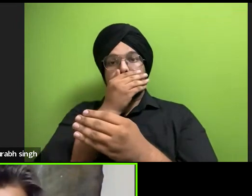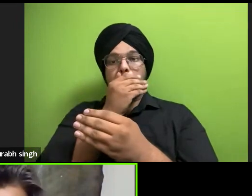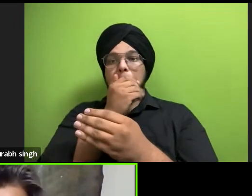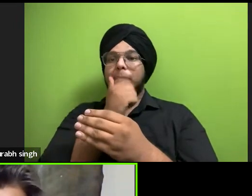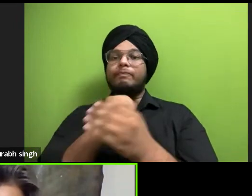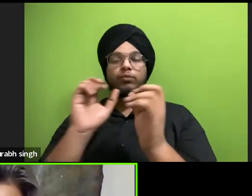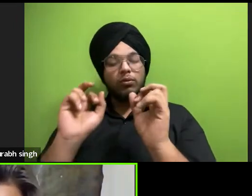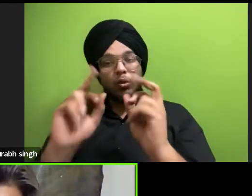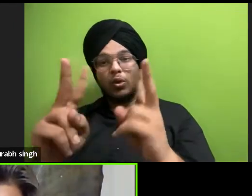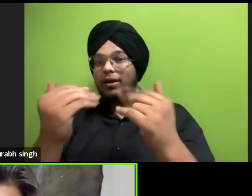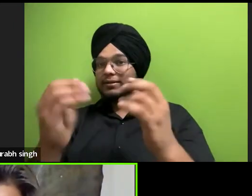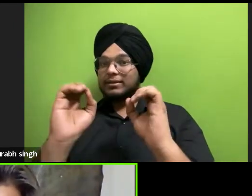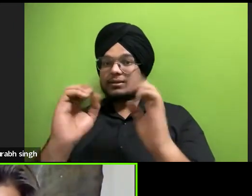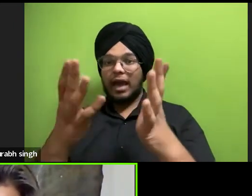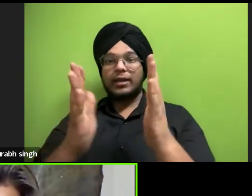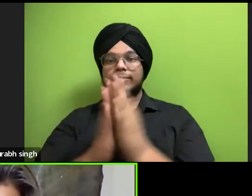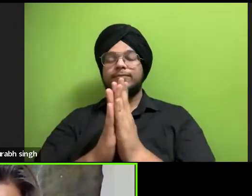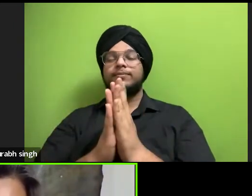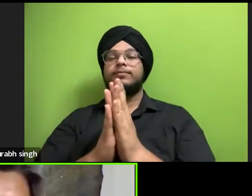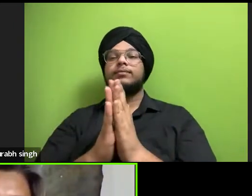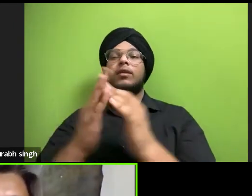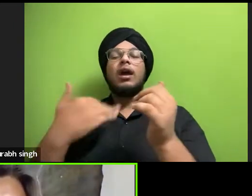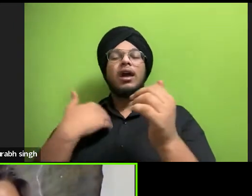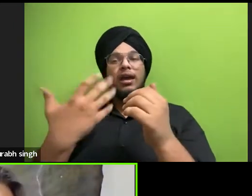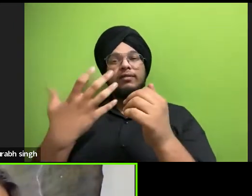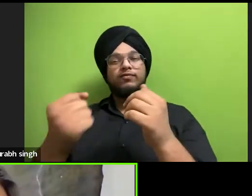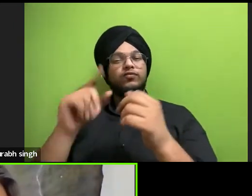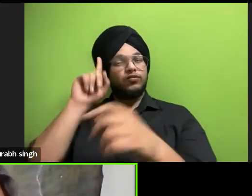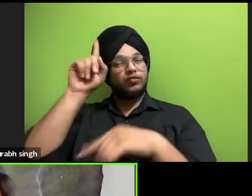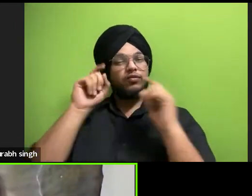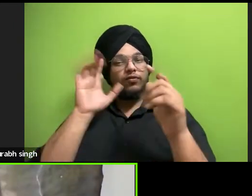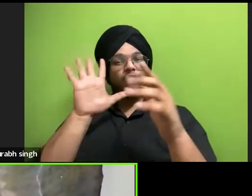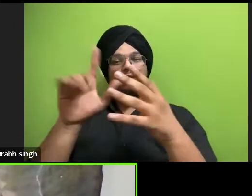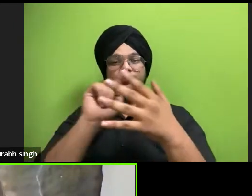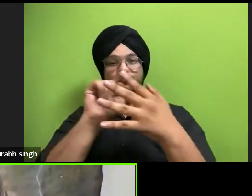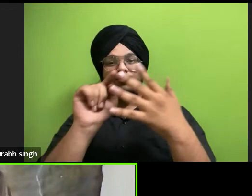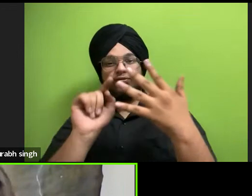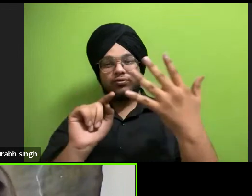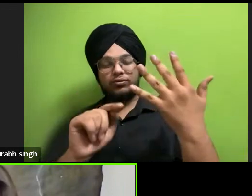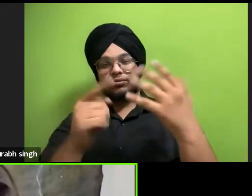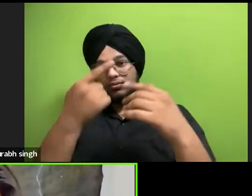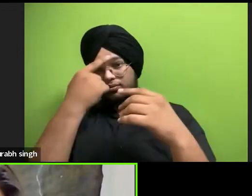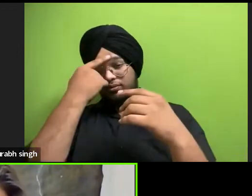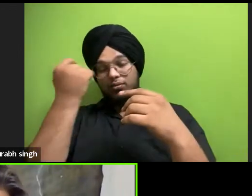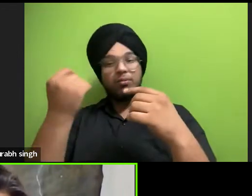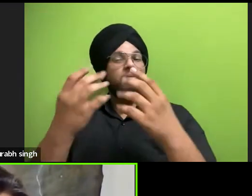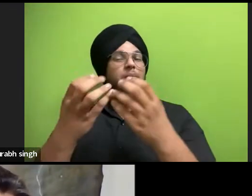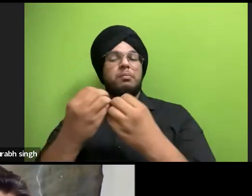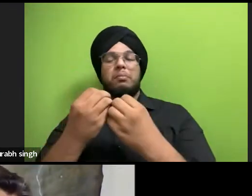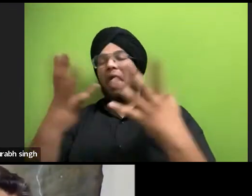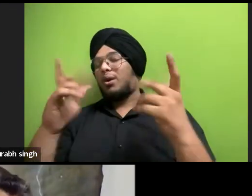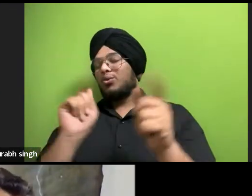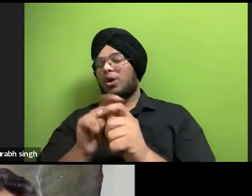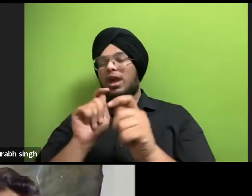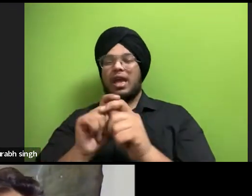start. Yes. And I have thought about which 5 to introduce you to, because there are many works. It is also by